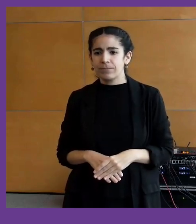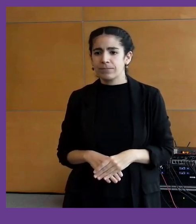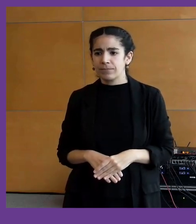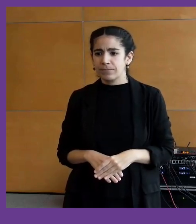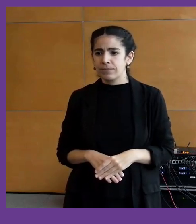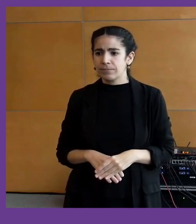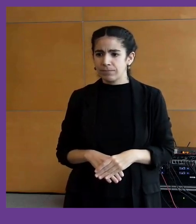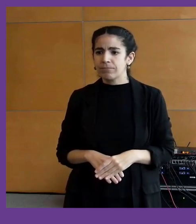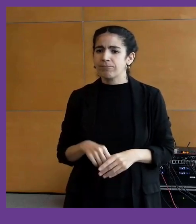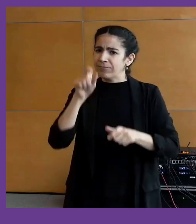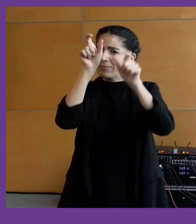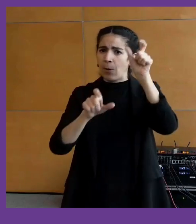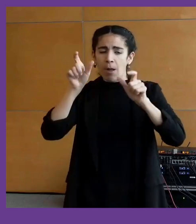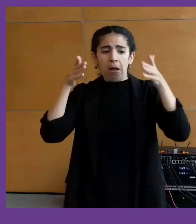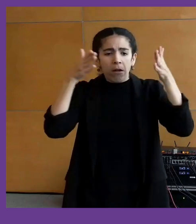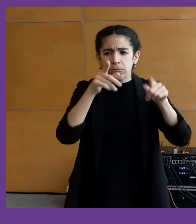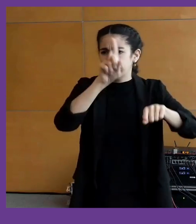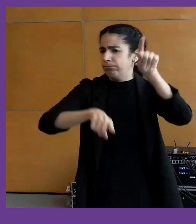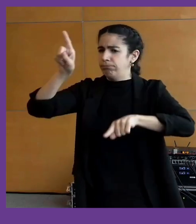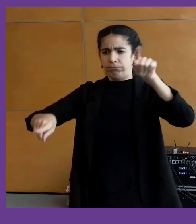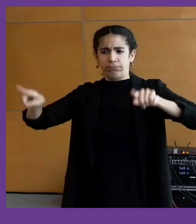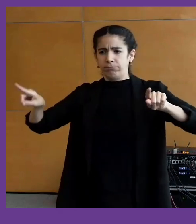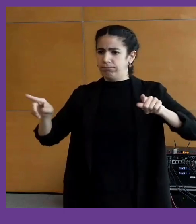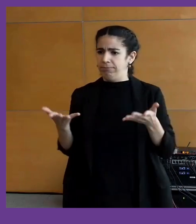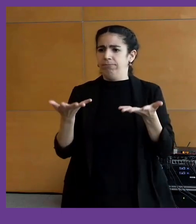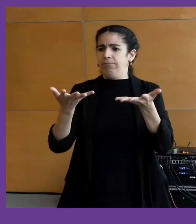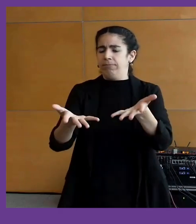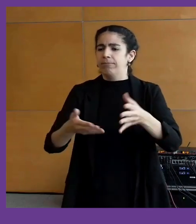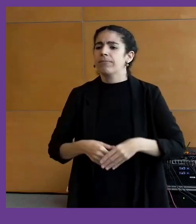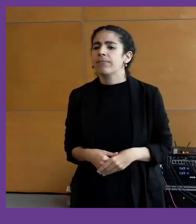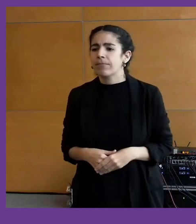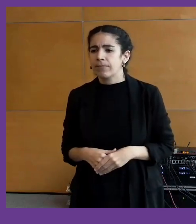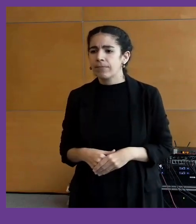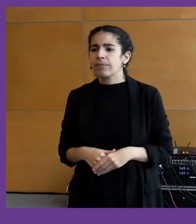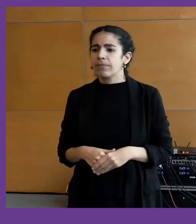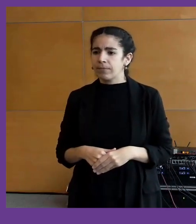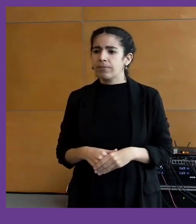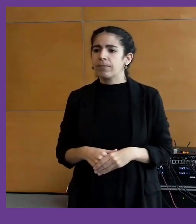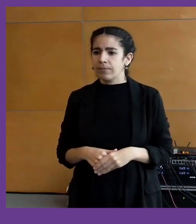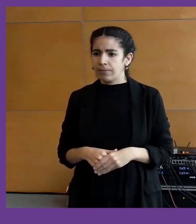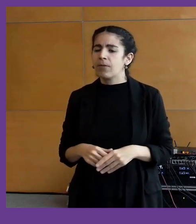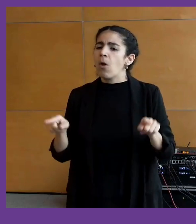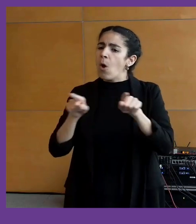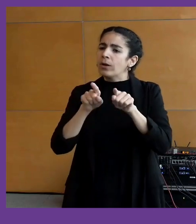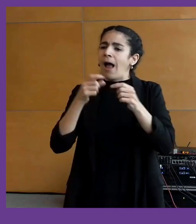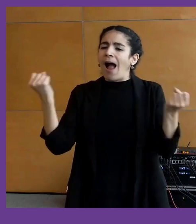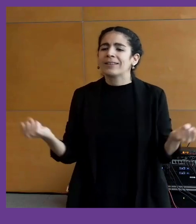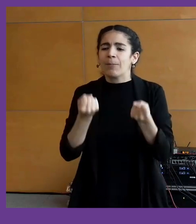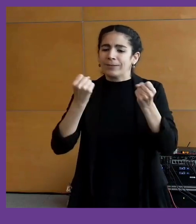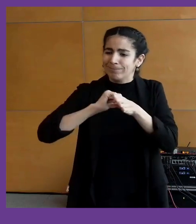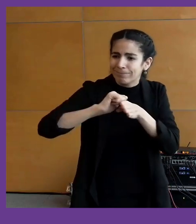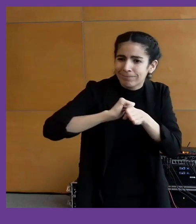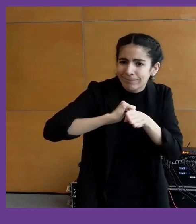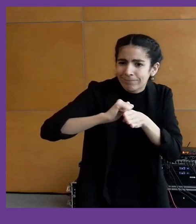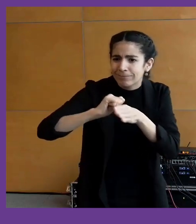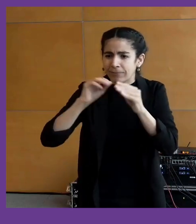training activities. I don't want to extend more in my presentation. I would like